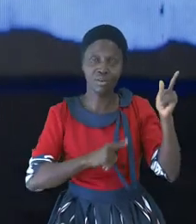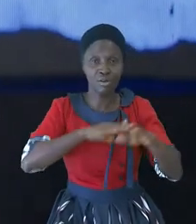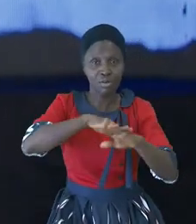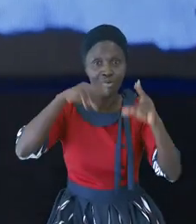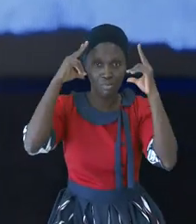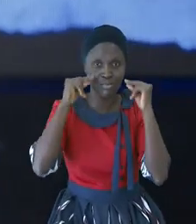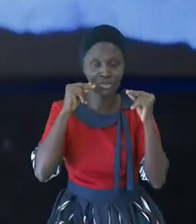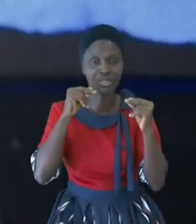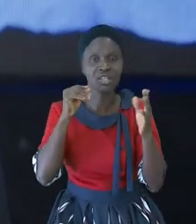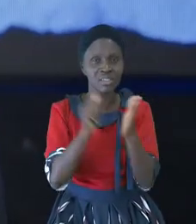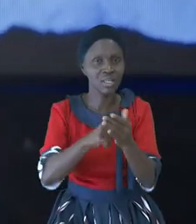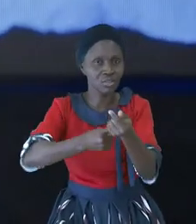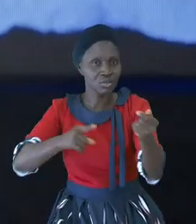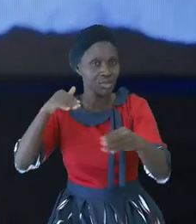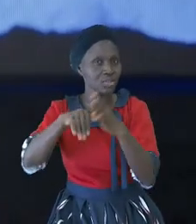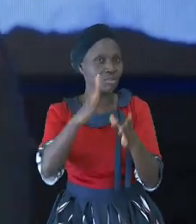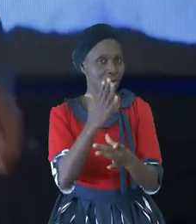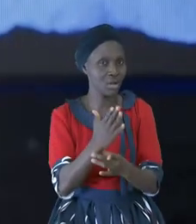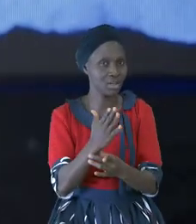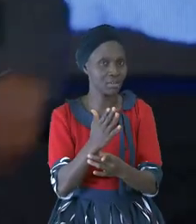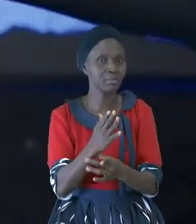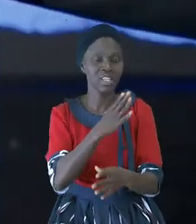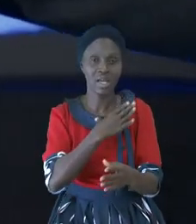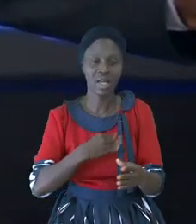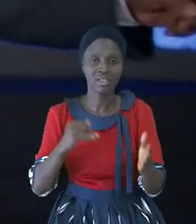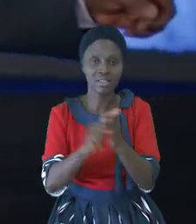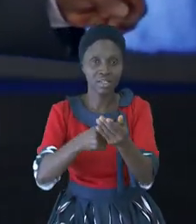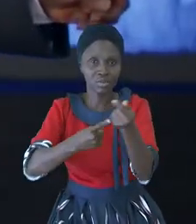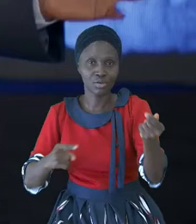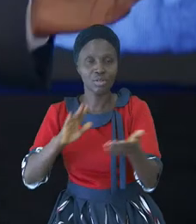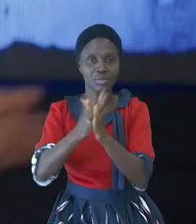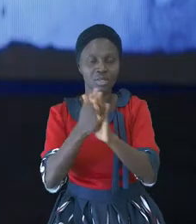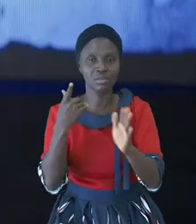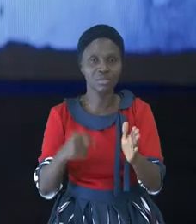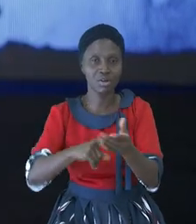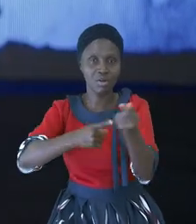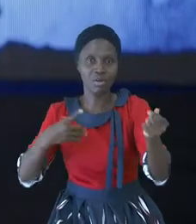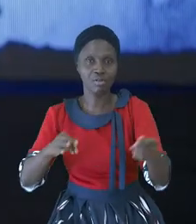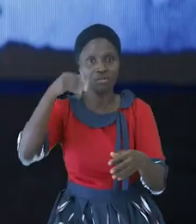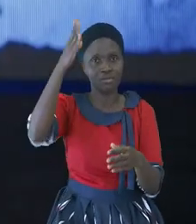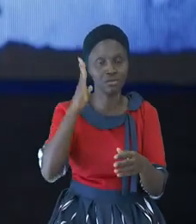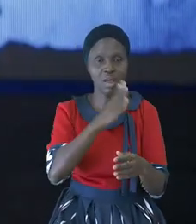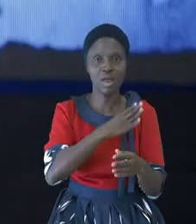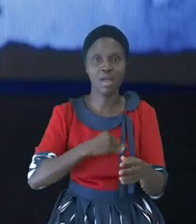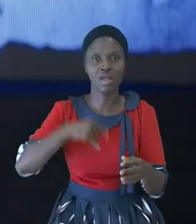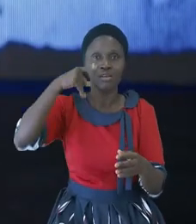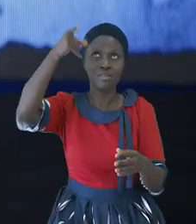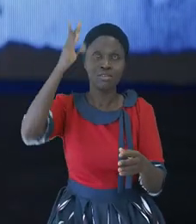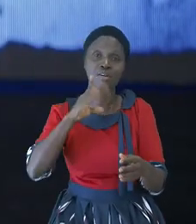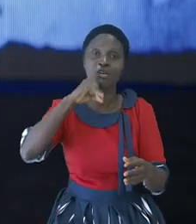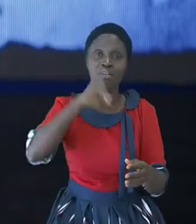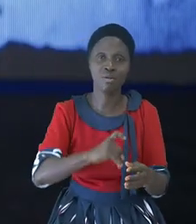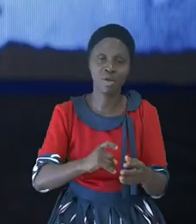of Moses became the rod of God. And he said, stretch it forth, and the sea closed over